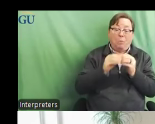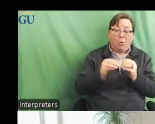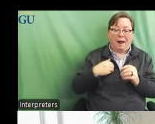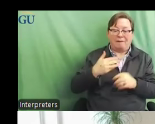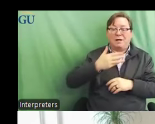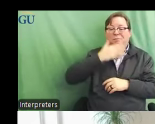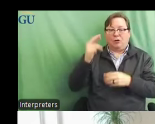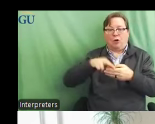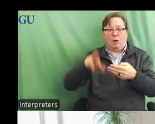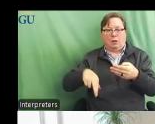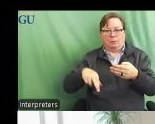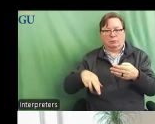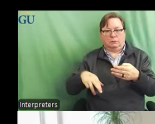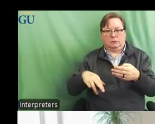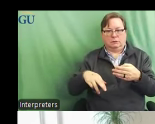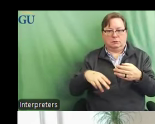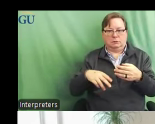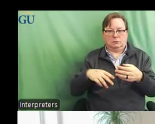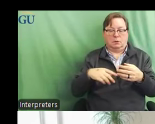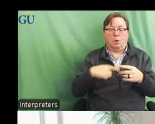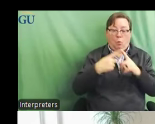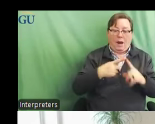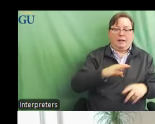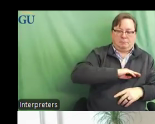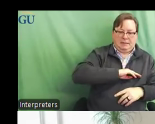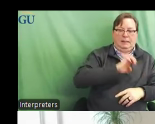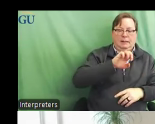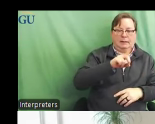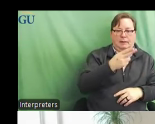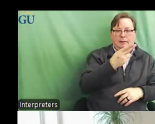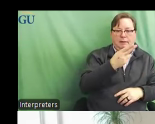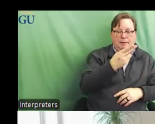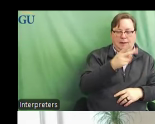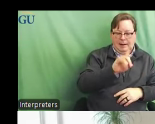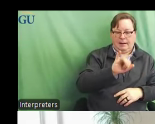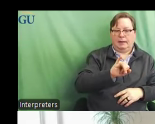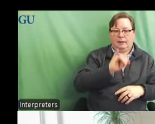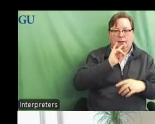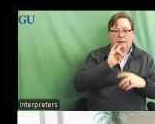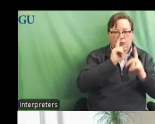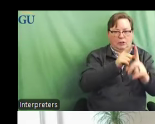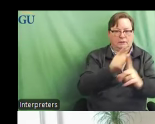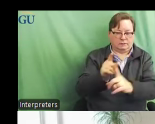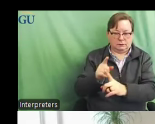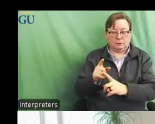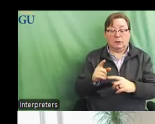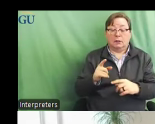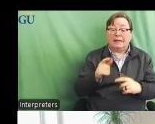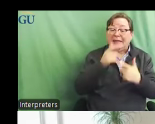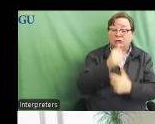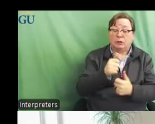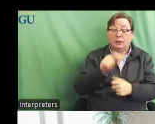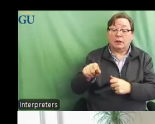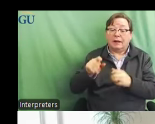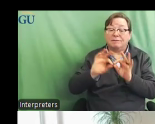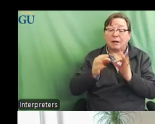when EHDI objectives are met. Interesting, with a lot of families who are just learning ASL,